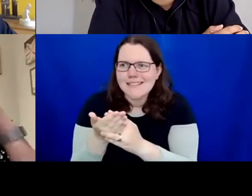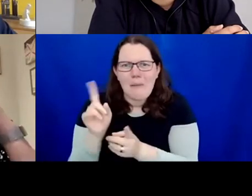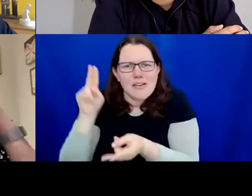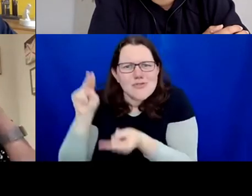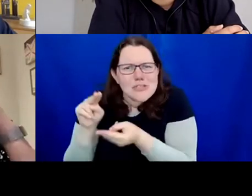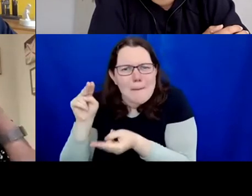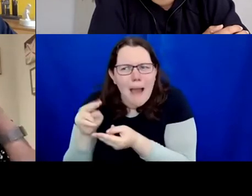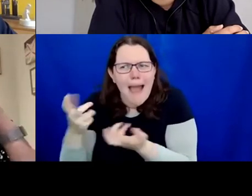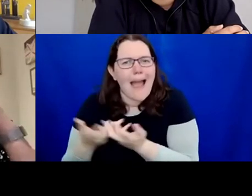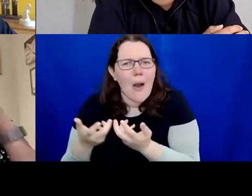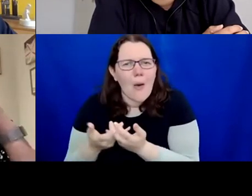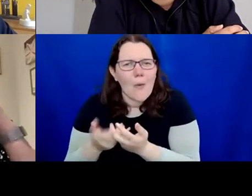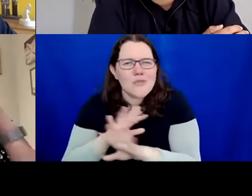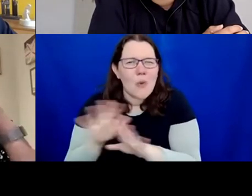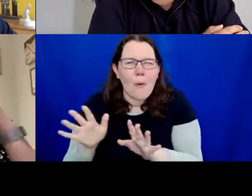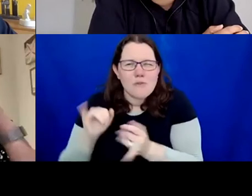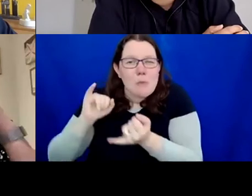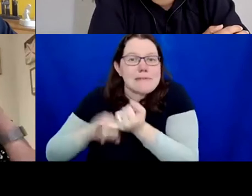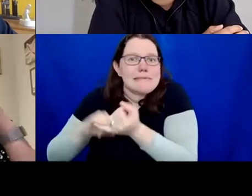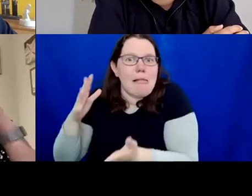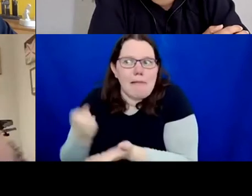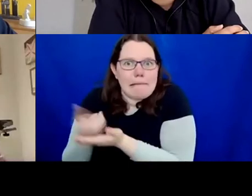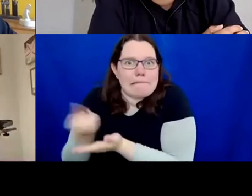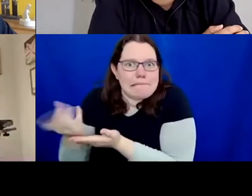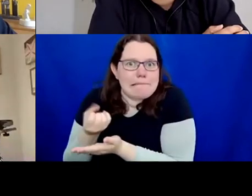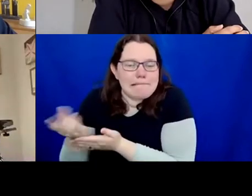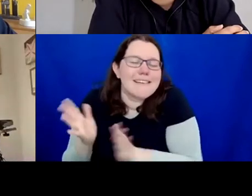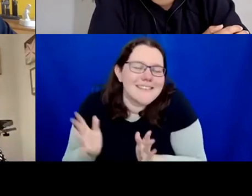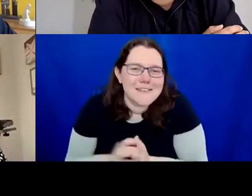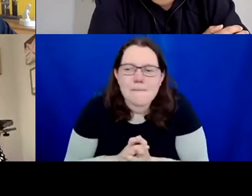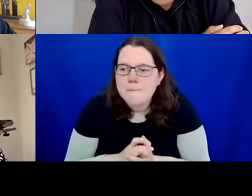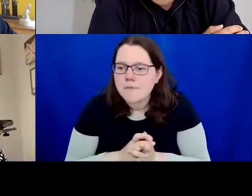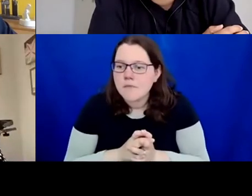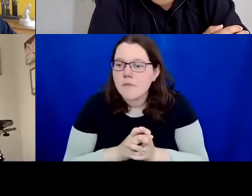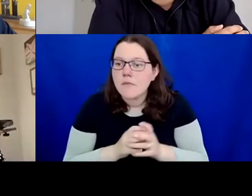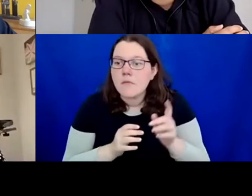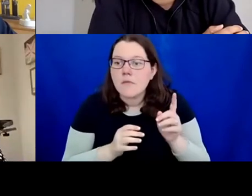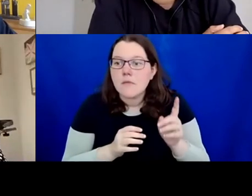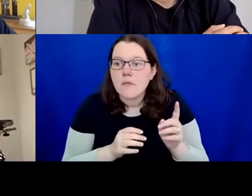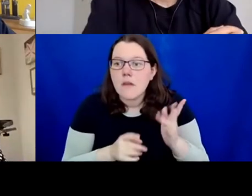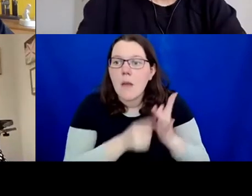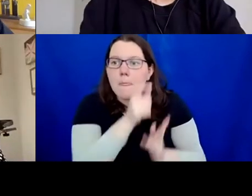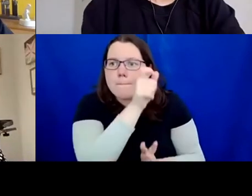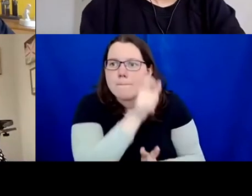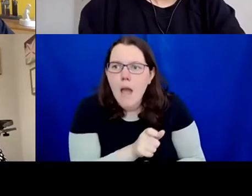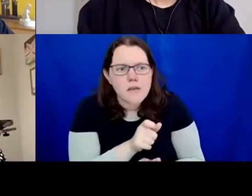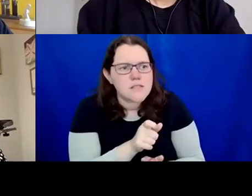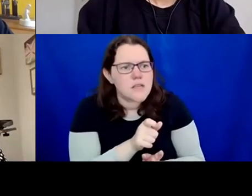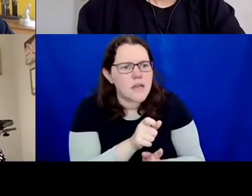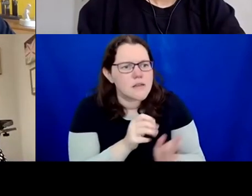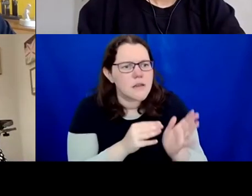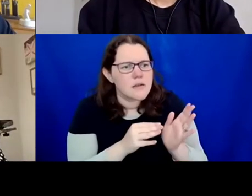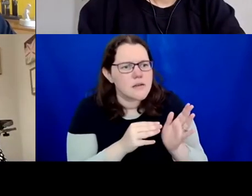family silver. Jazz Morton, if, as I can evidence from personal experience, disabled people are